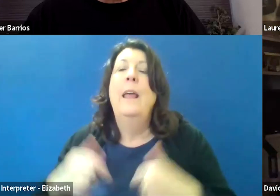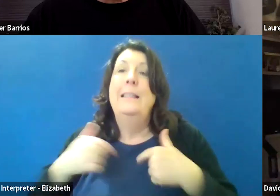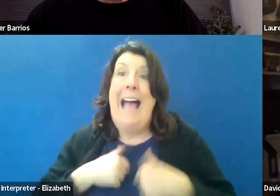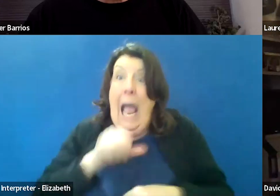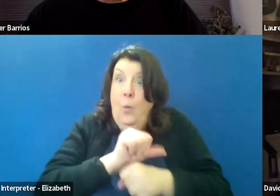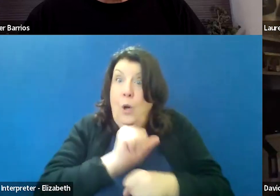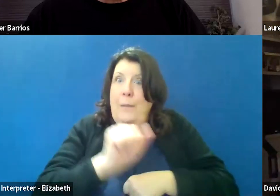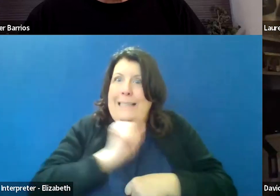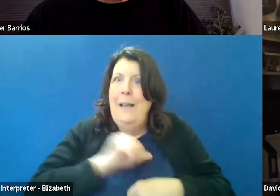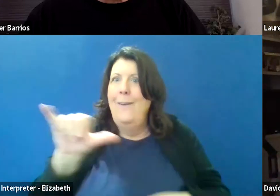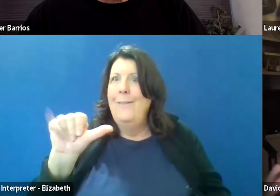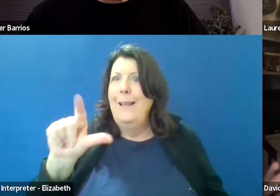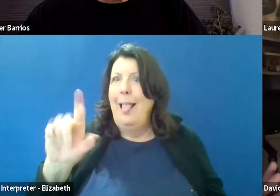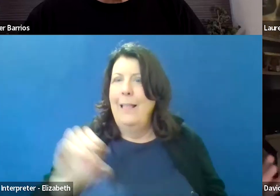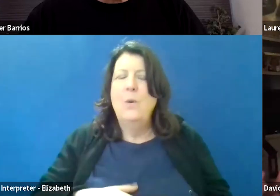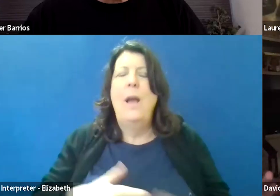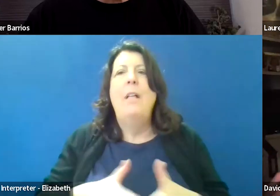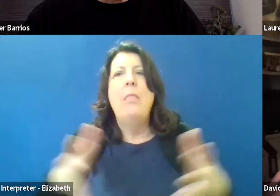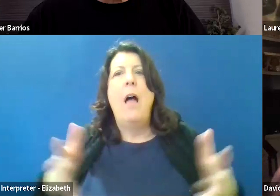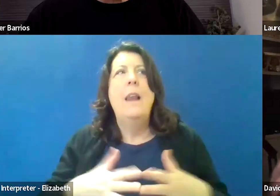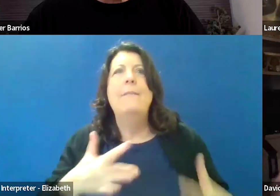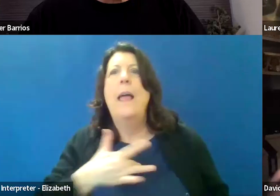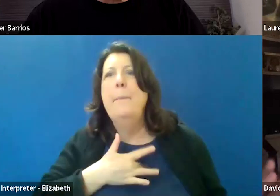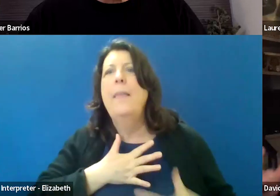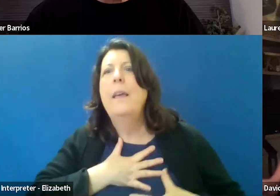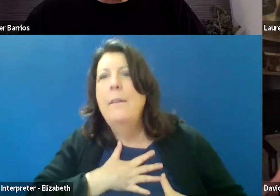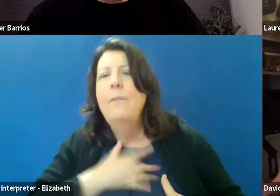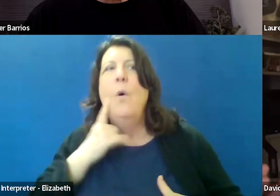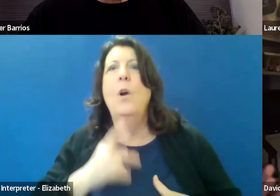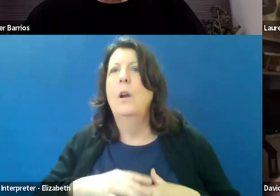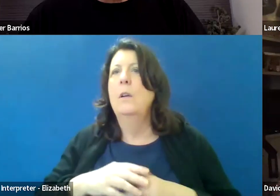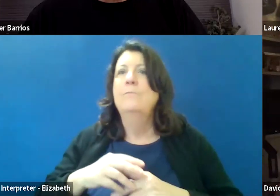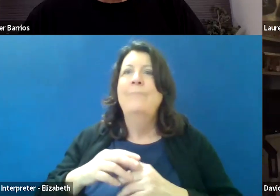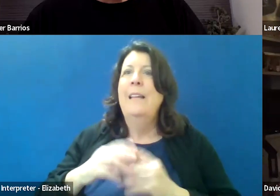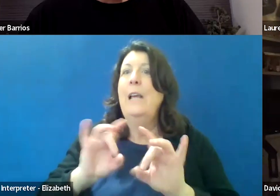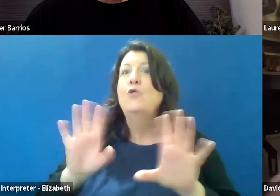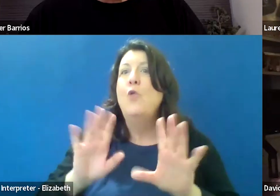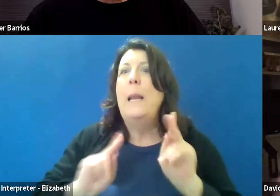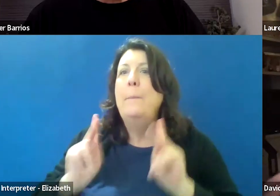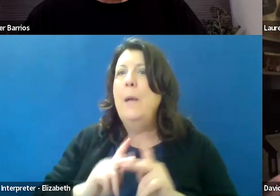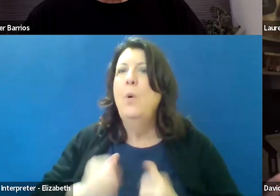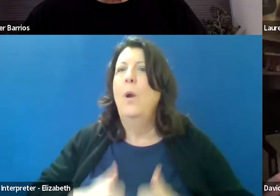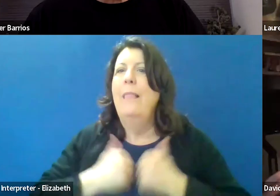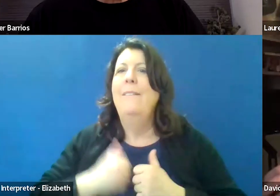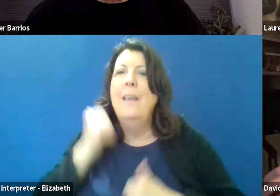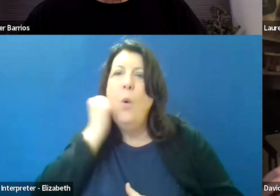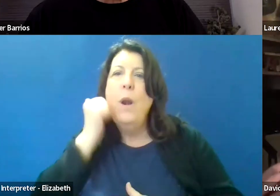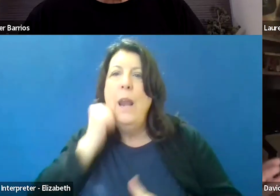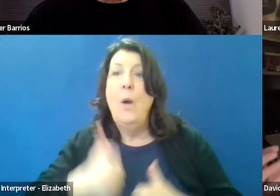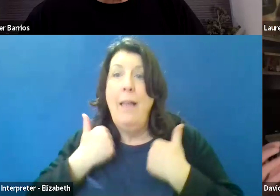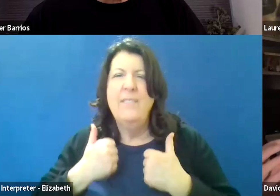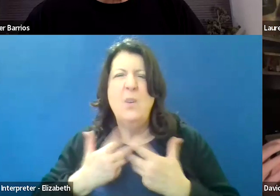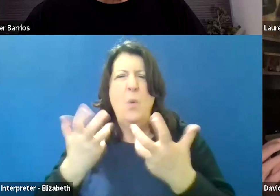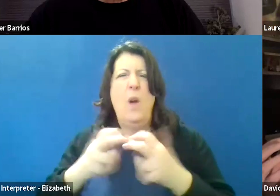like, I have a tremendous amount of empathy for these people extraordinary people living ordinary lives. And I wanted to examine that. And I knew from when I was a